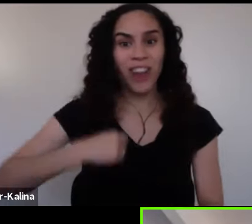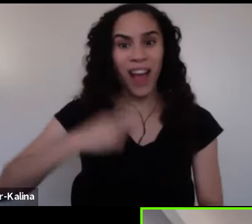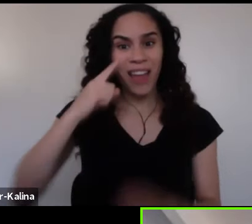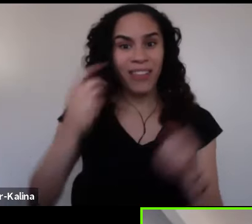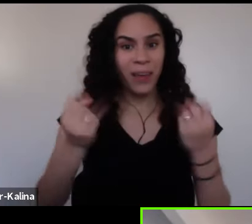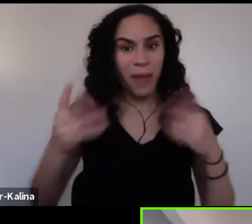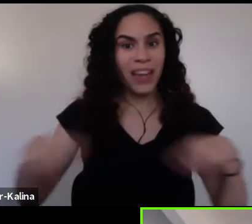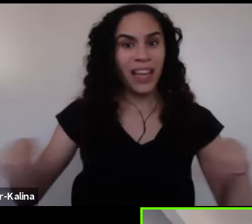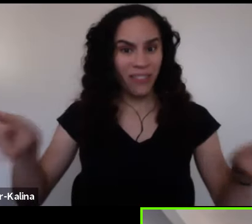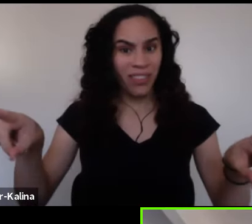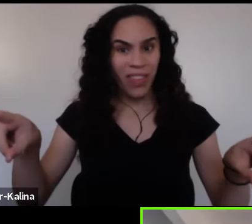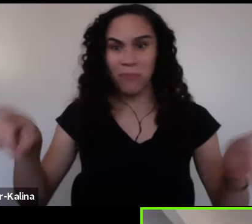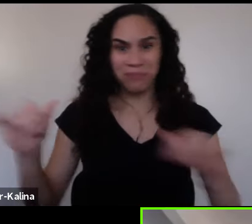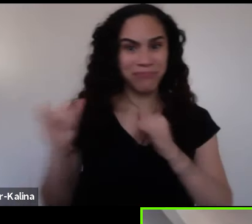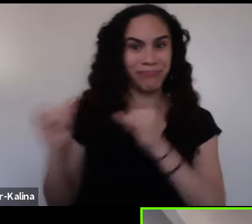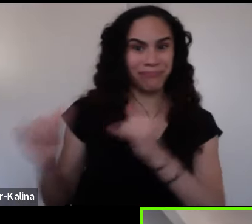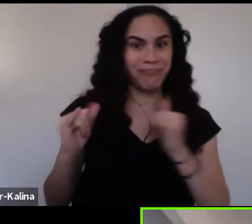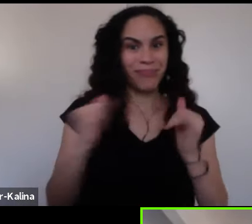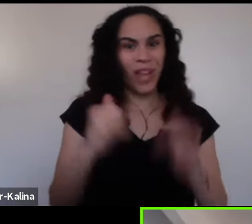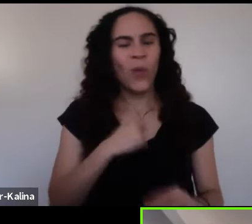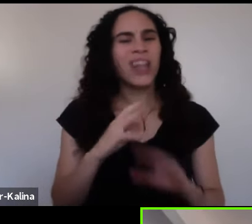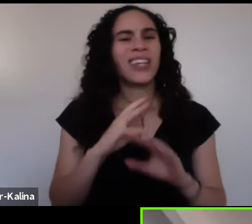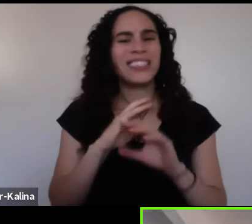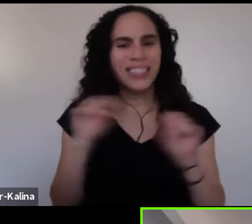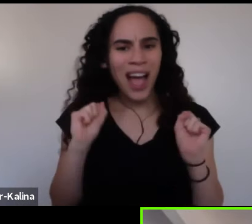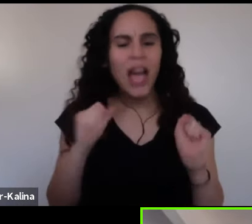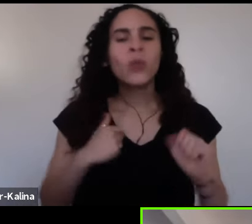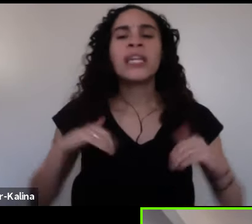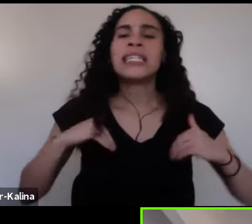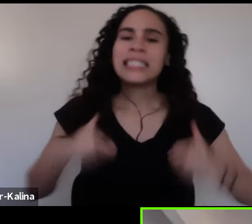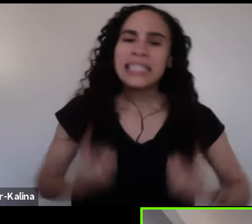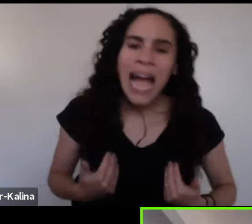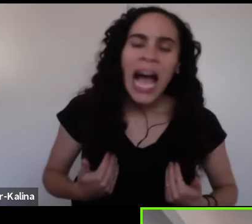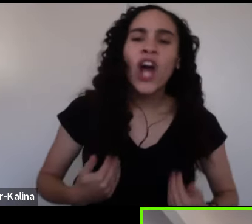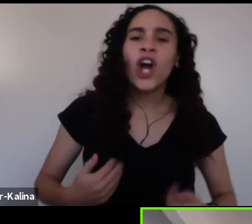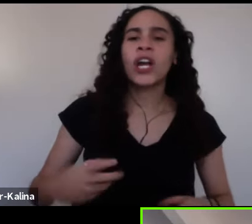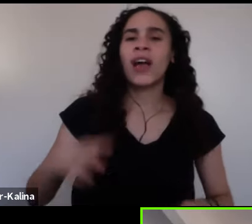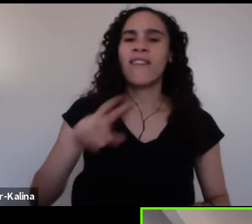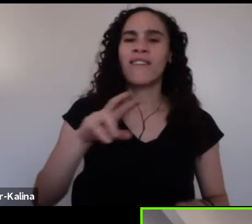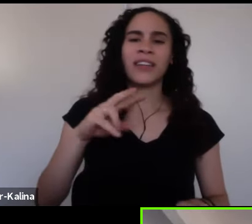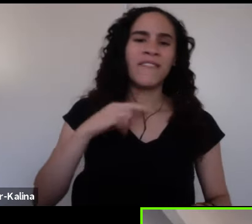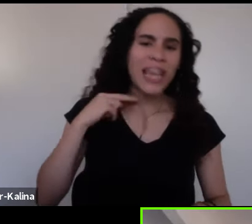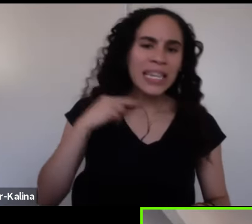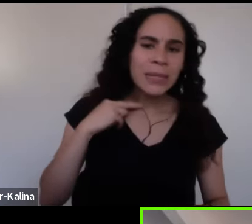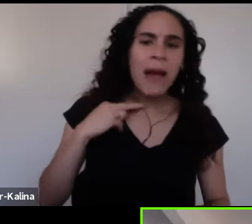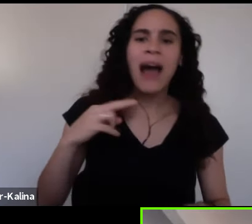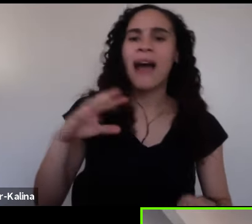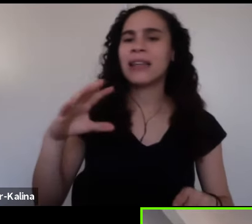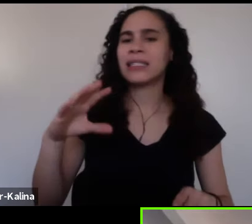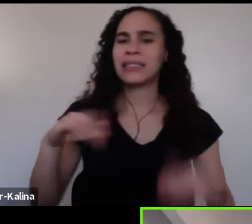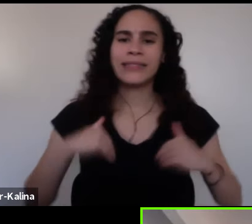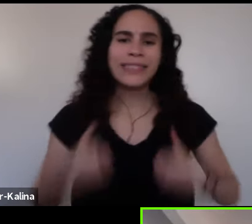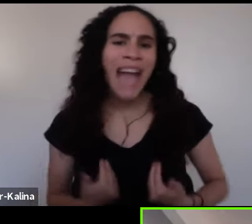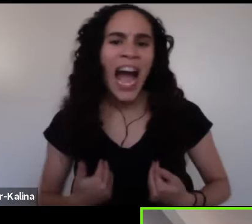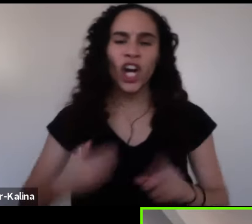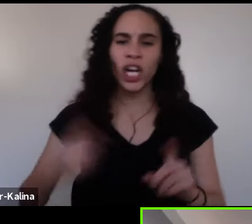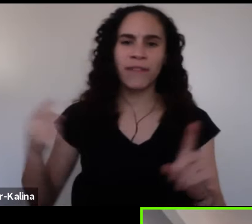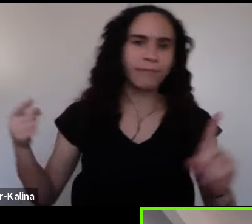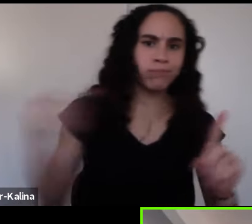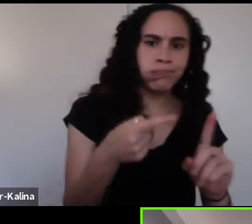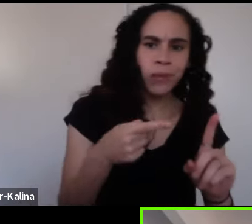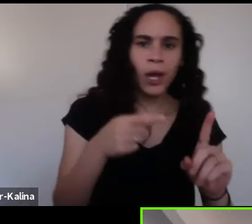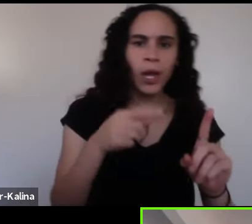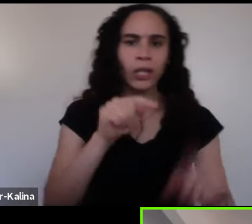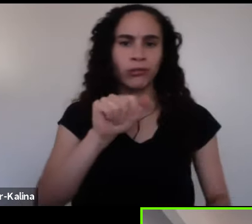just done. You know, we're tired of being victimized. We're tired of being targeted, you know, and I am so happy that so